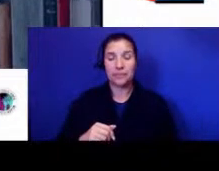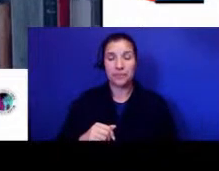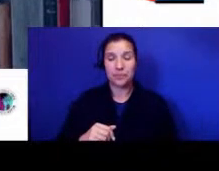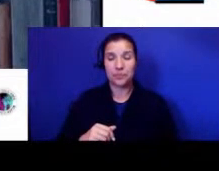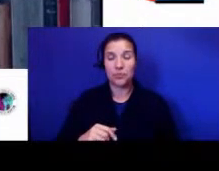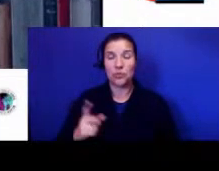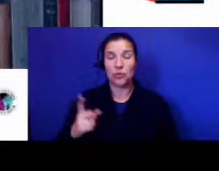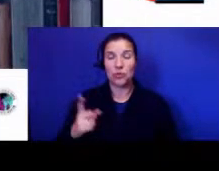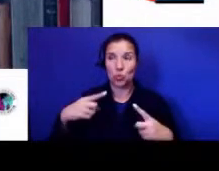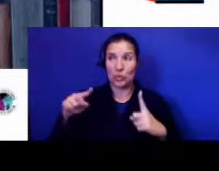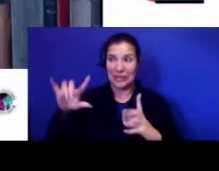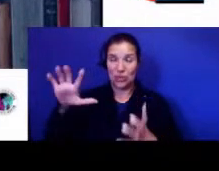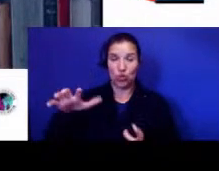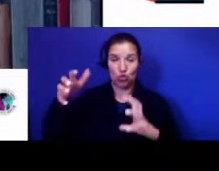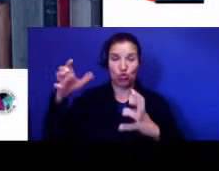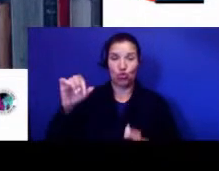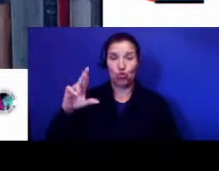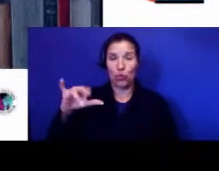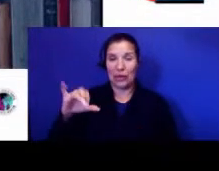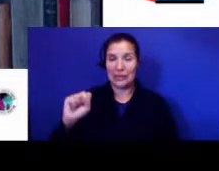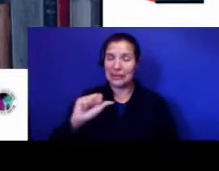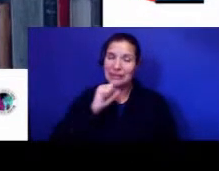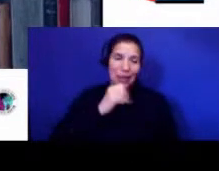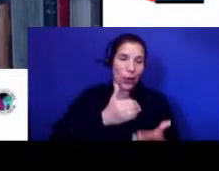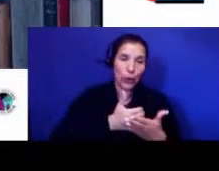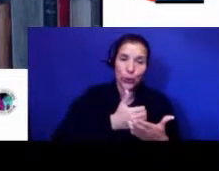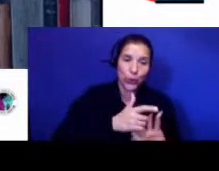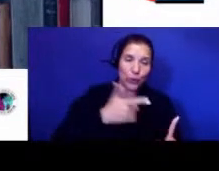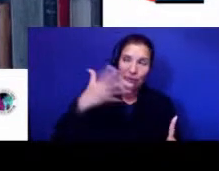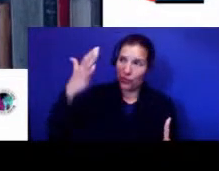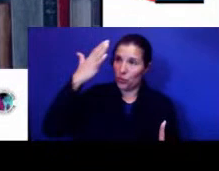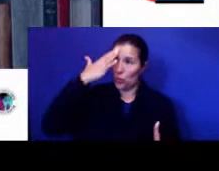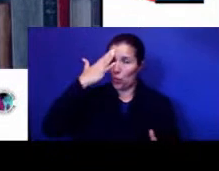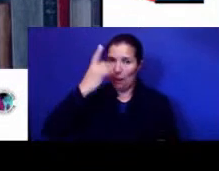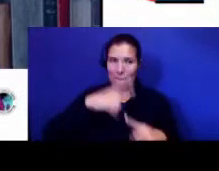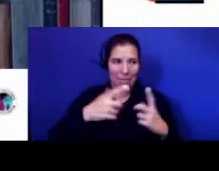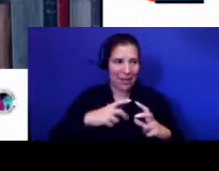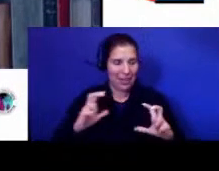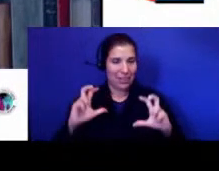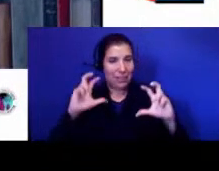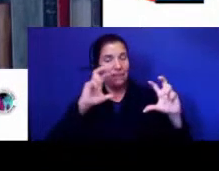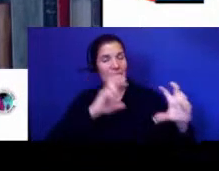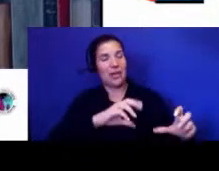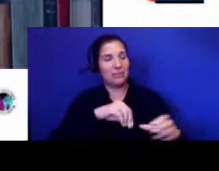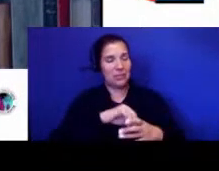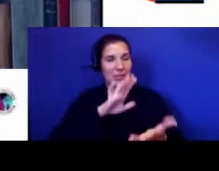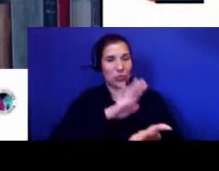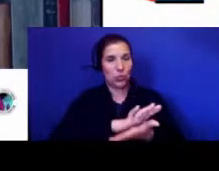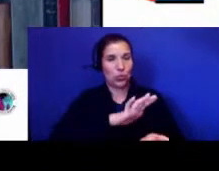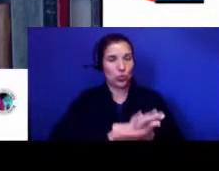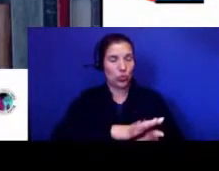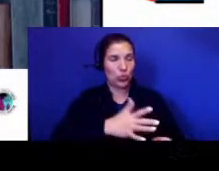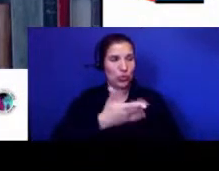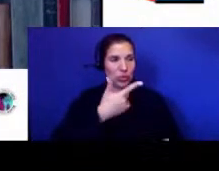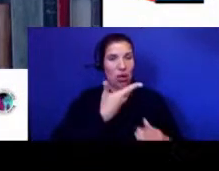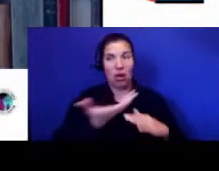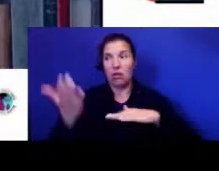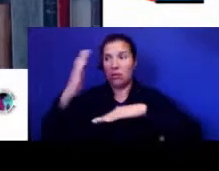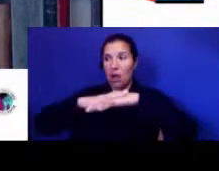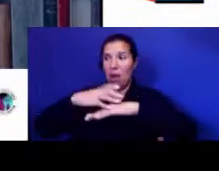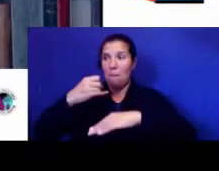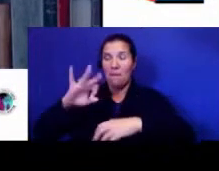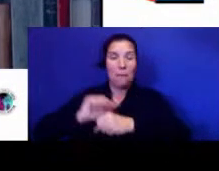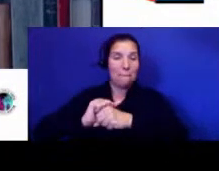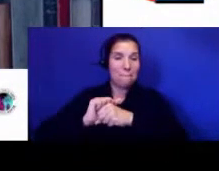While this crisis isn't new, a persistent lack of investments in school-based mental health resources on top of a pandemic has made